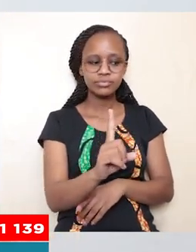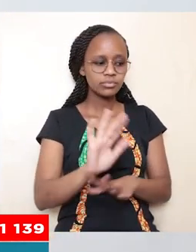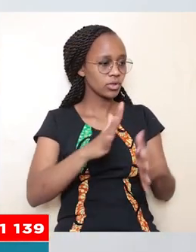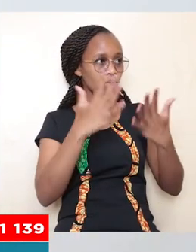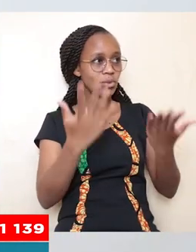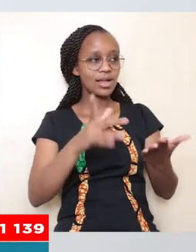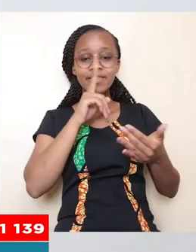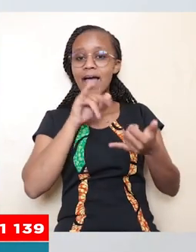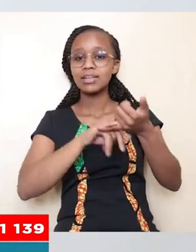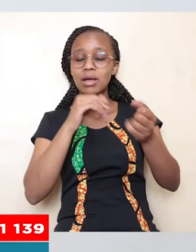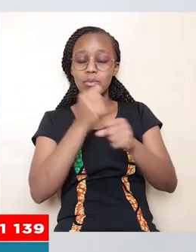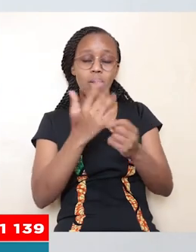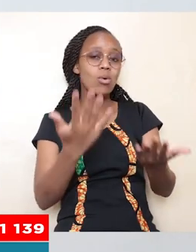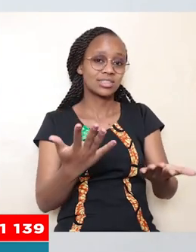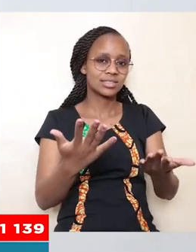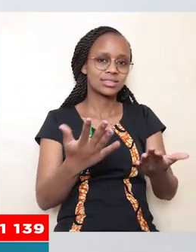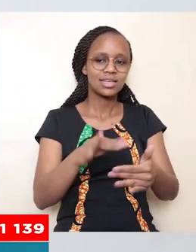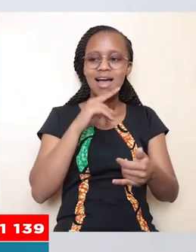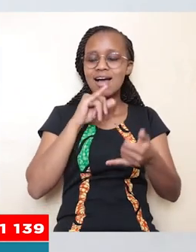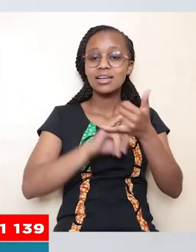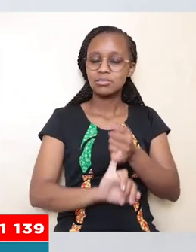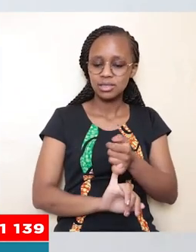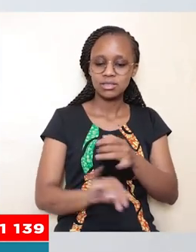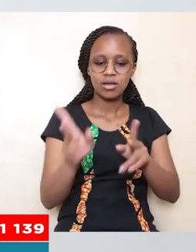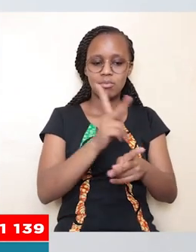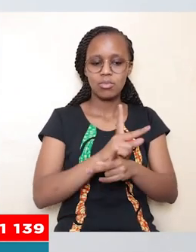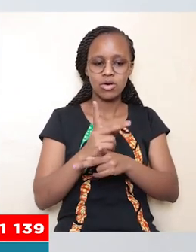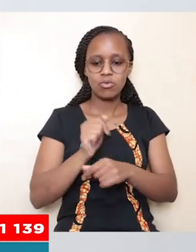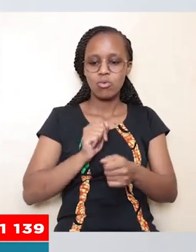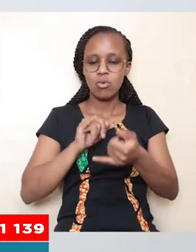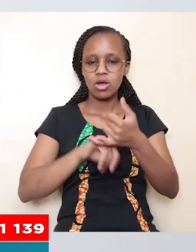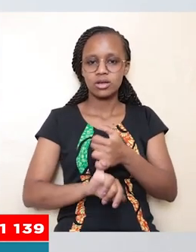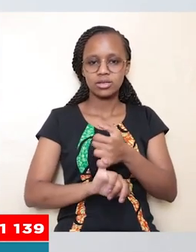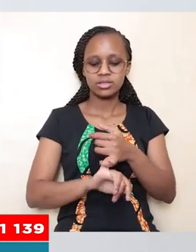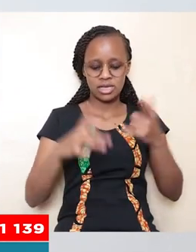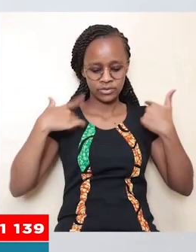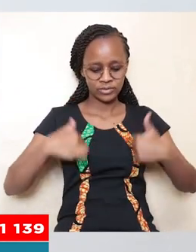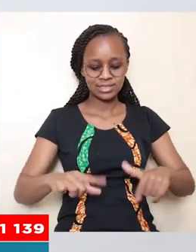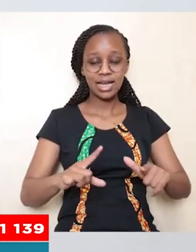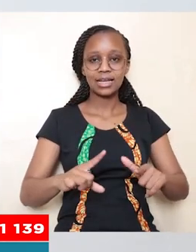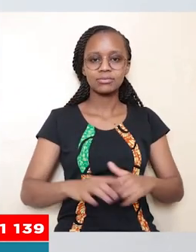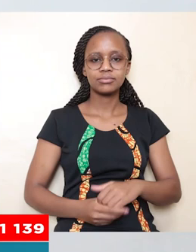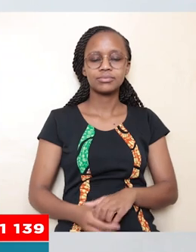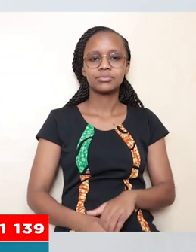what the husband does. The husband protects the wife physically.